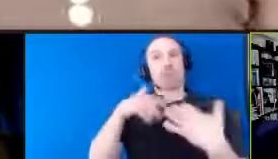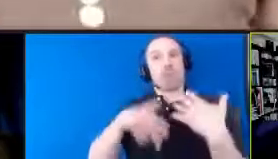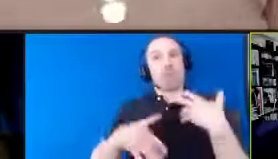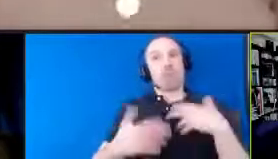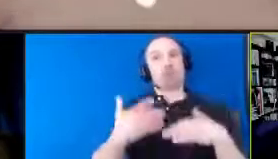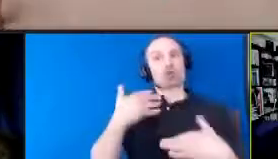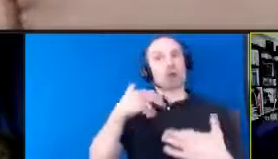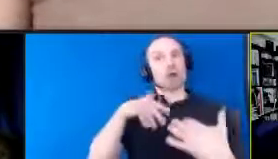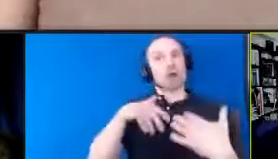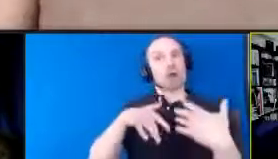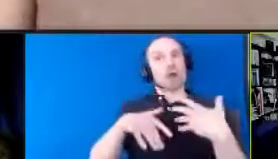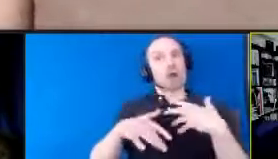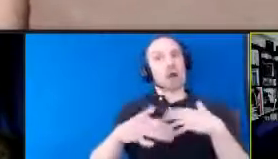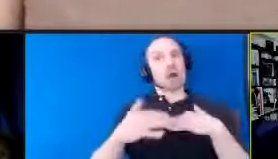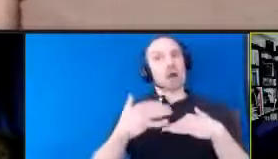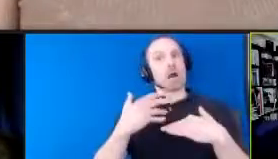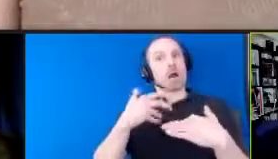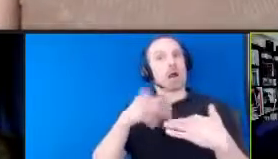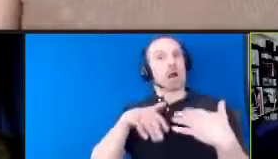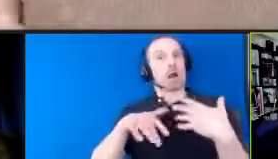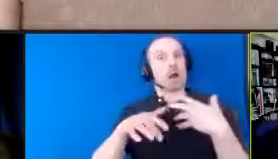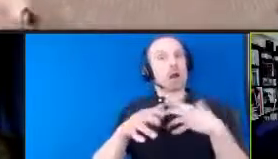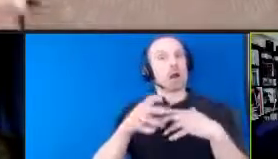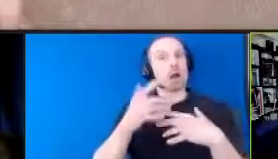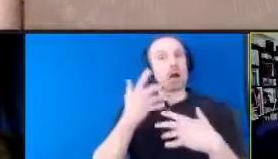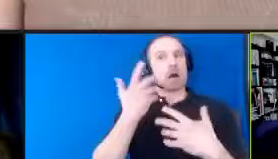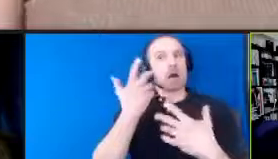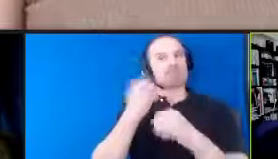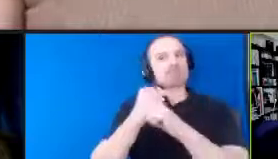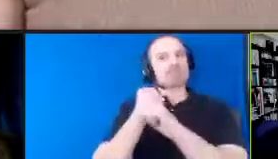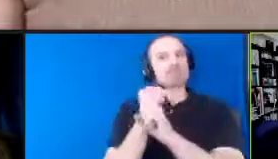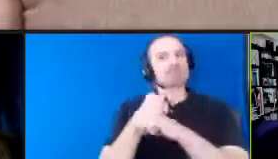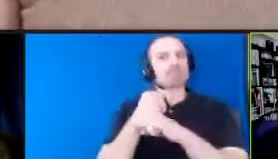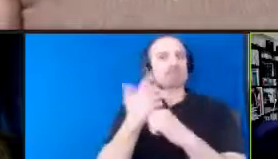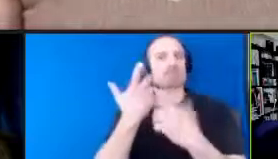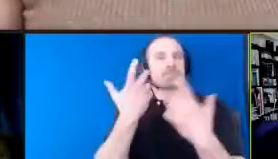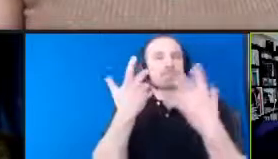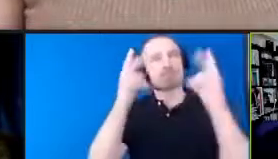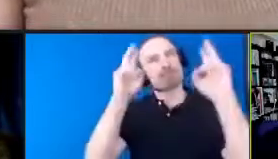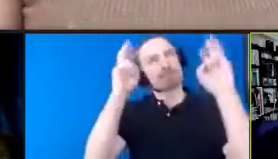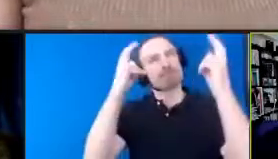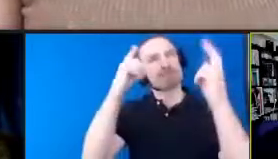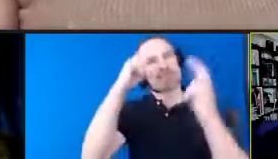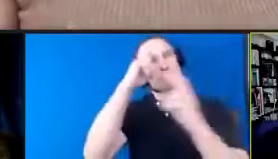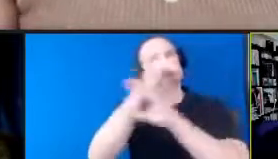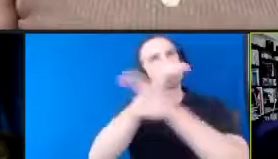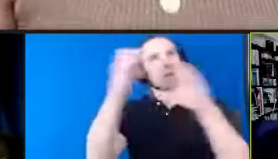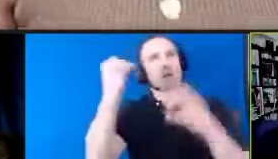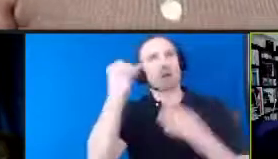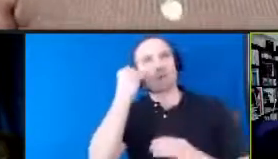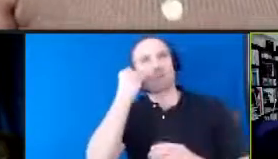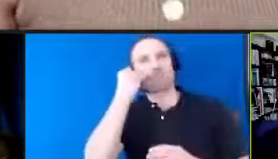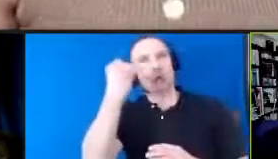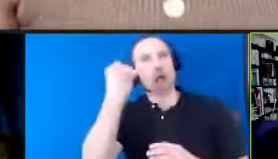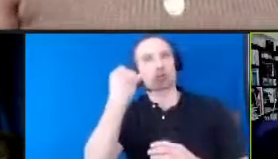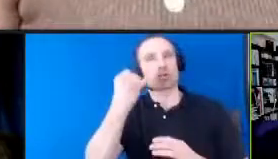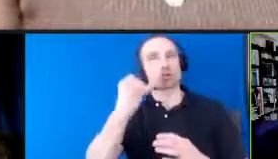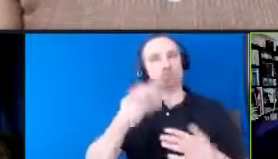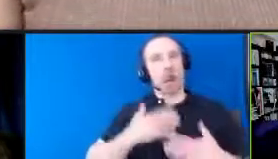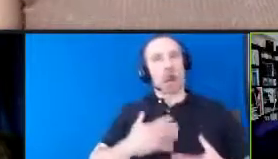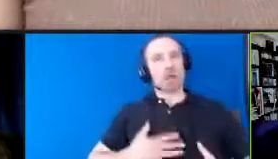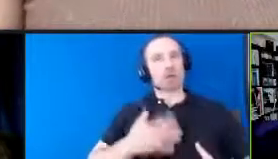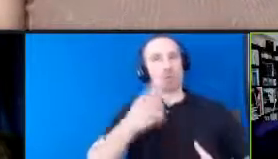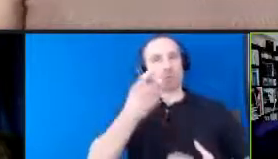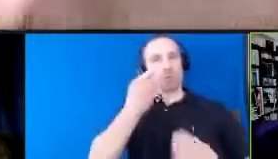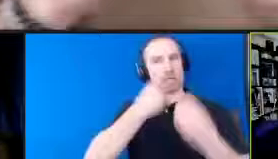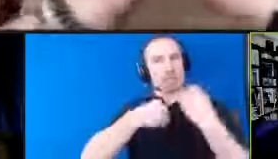your organs, especially, as absorbing all of the toxins and things that we eat. So just like a sponge, when it gets full, we need